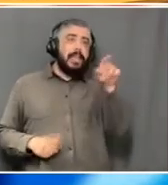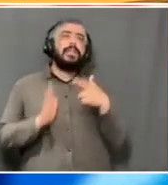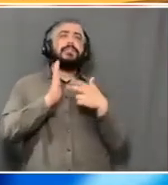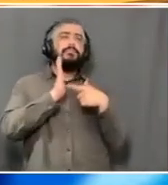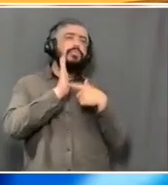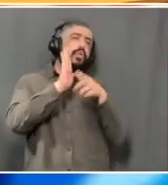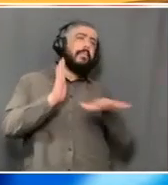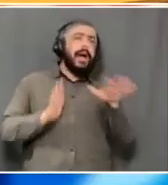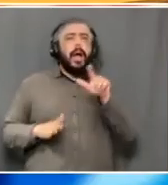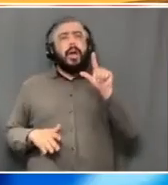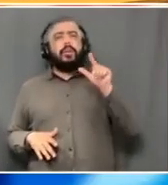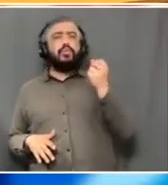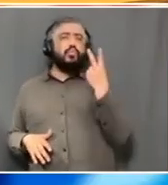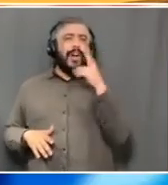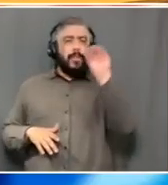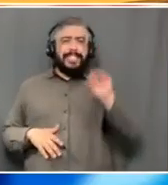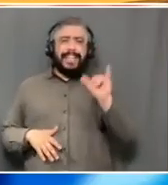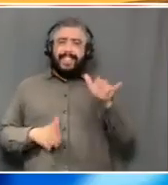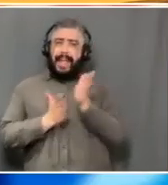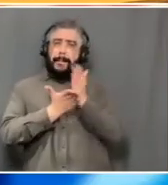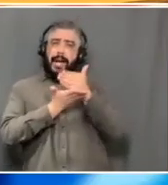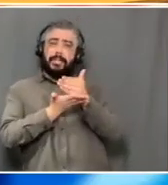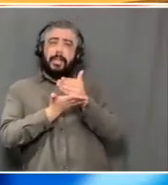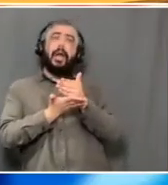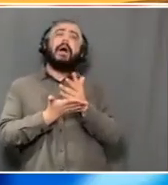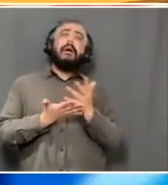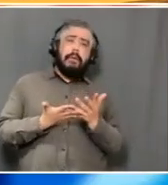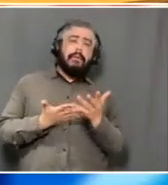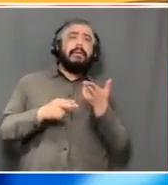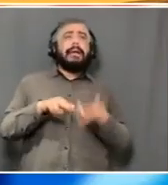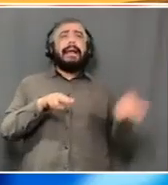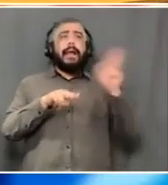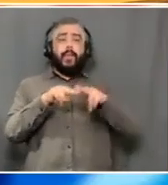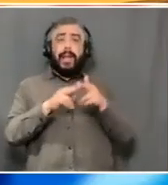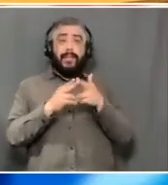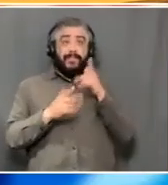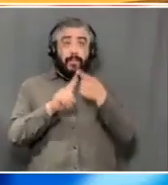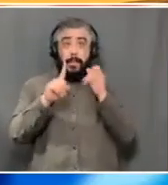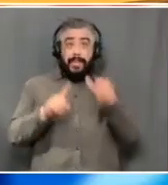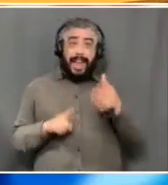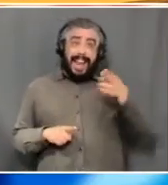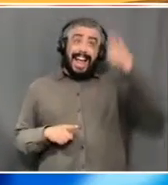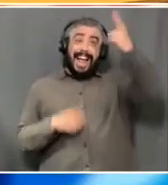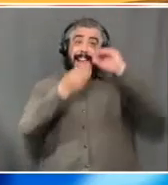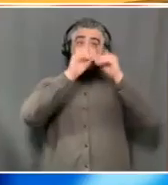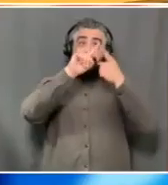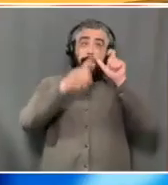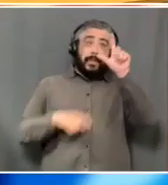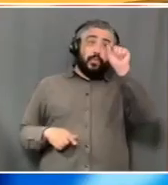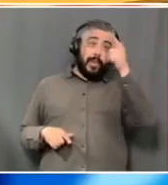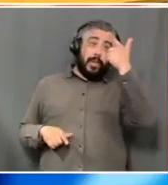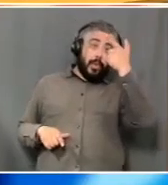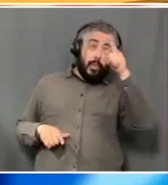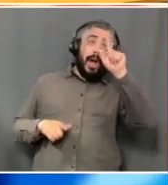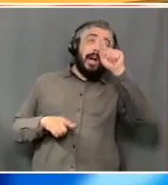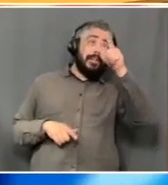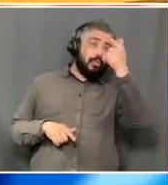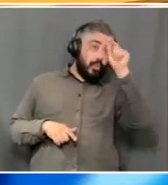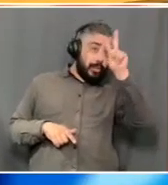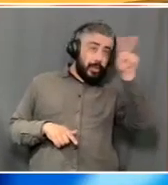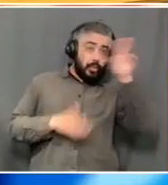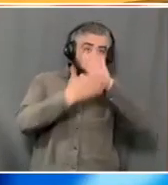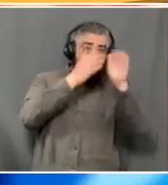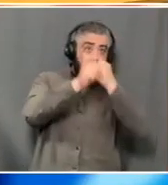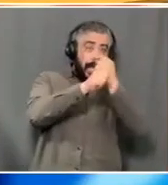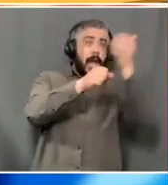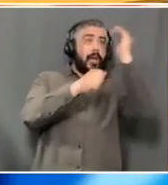12% of the budget, substantially increased through that high point of the 21-22 school year to 16%. And now